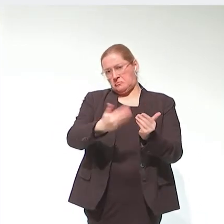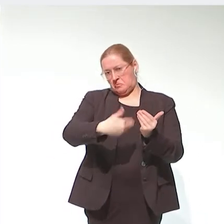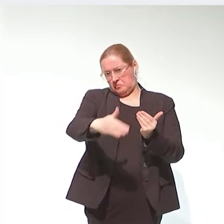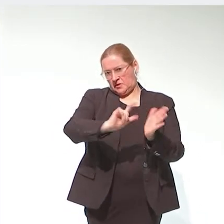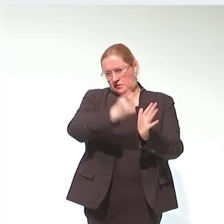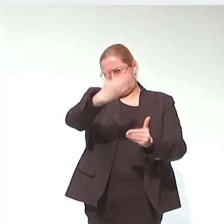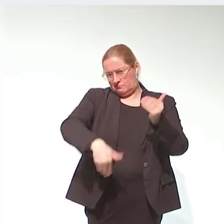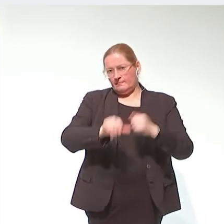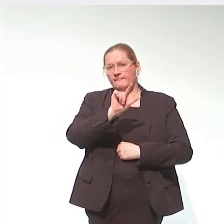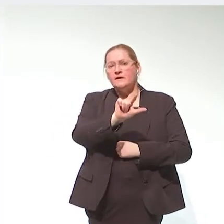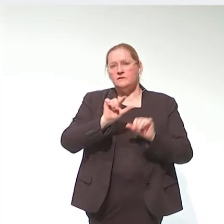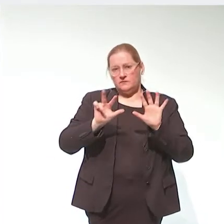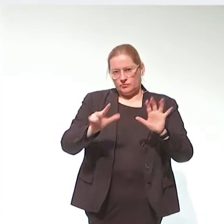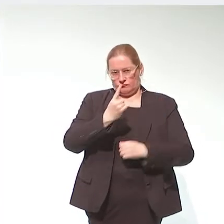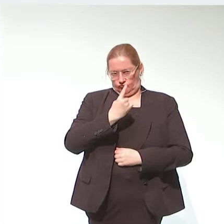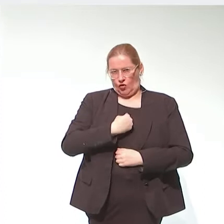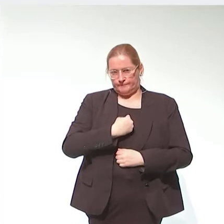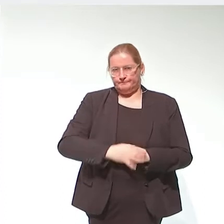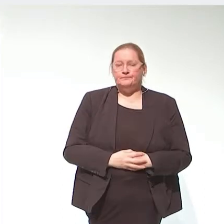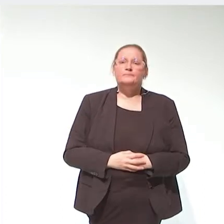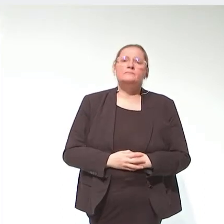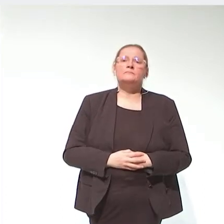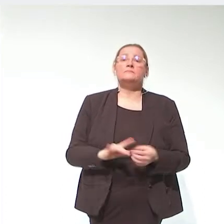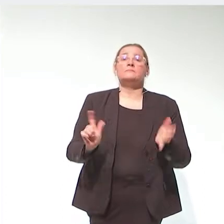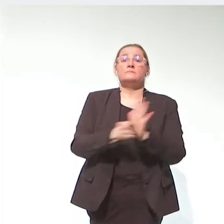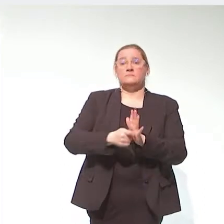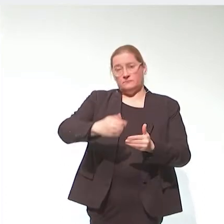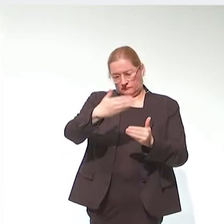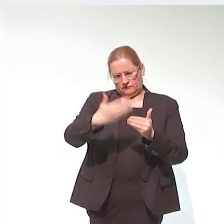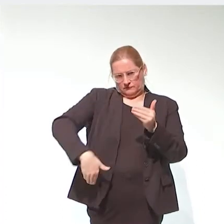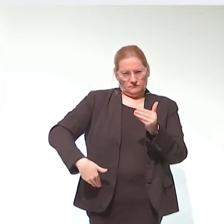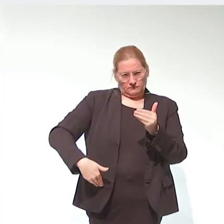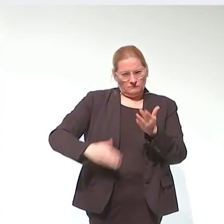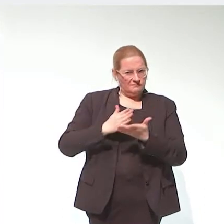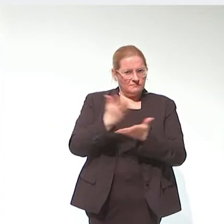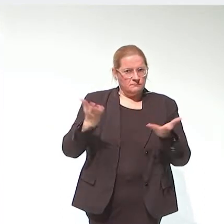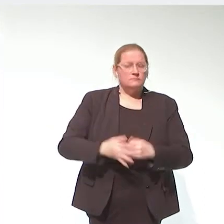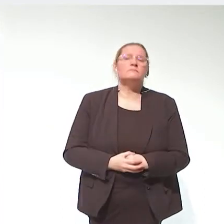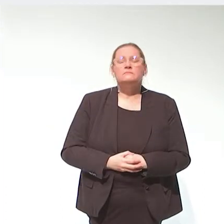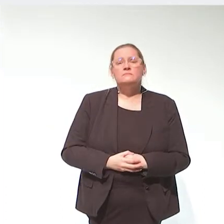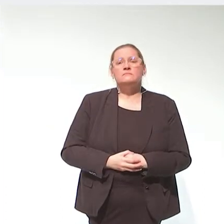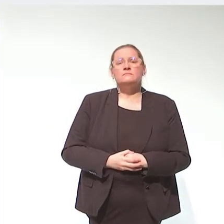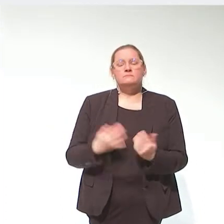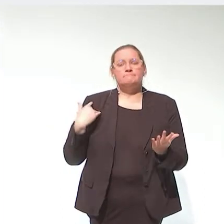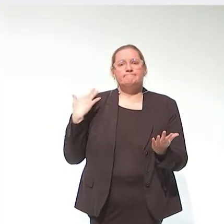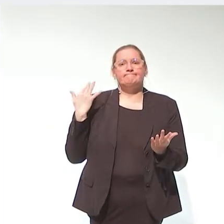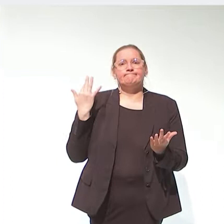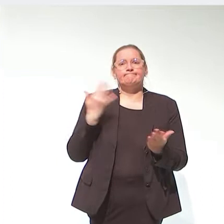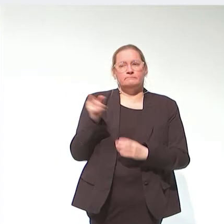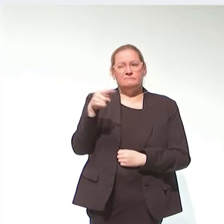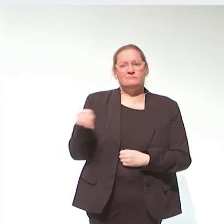the deadline of 28th of June means that it needs to be transposed in your national legislation, but the start of the measures of